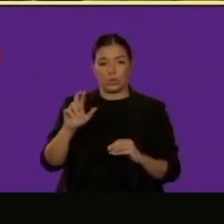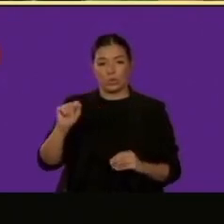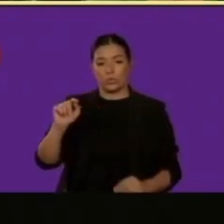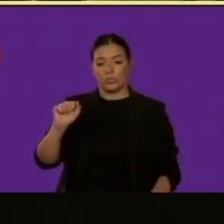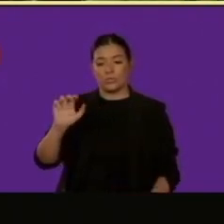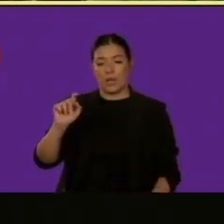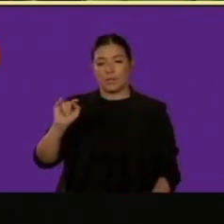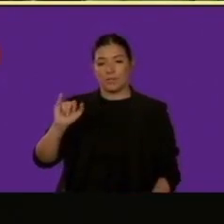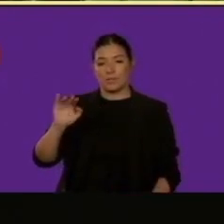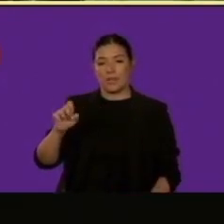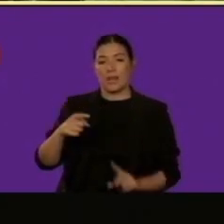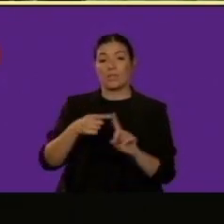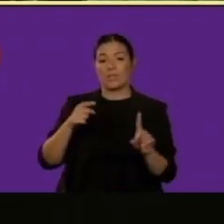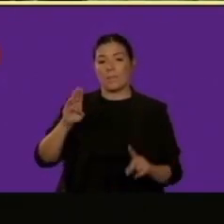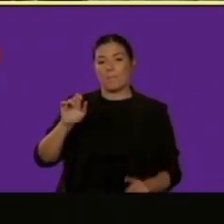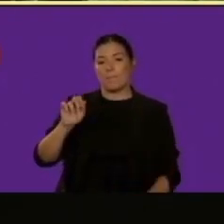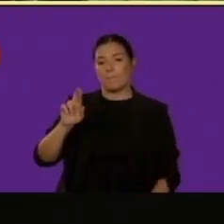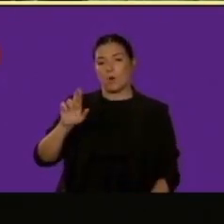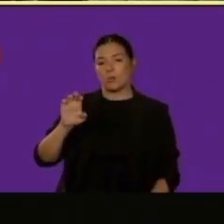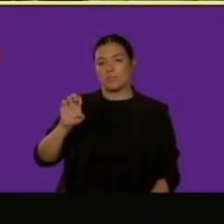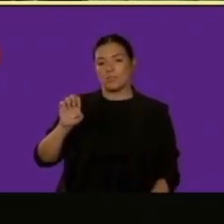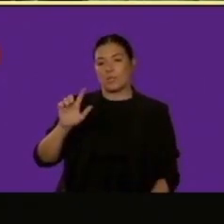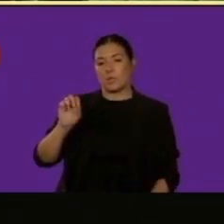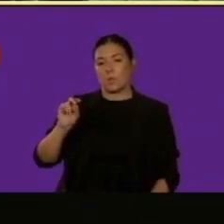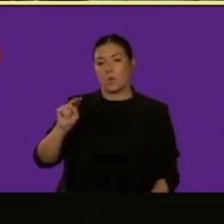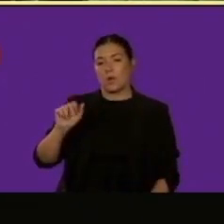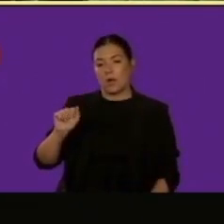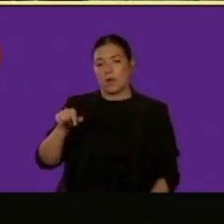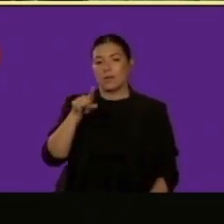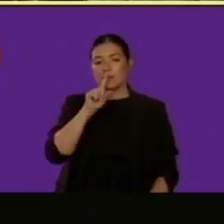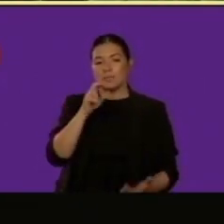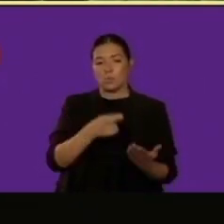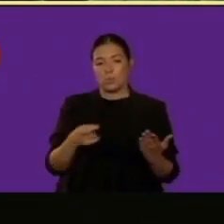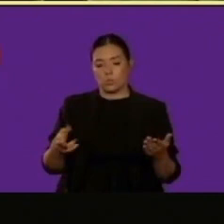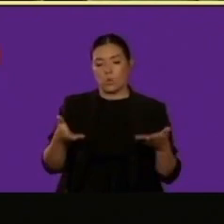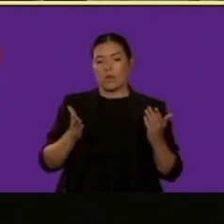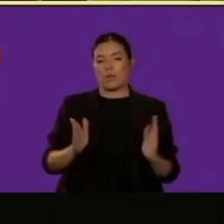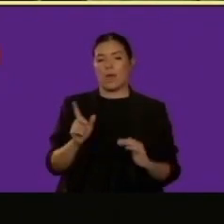for free to be downloaded. We can print it with any kinds of printers.